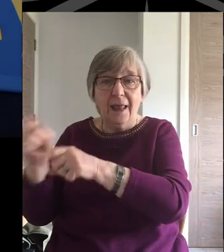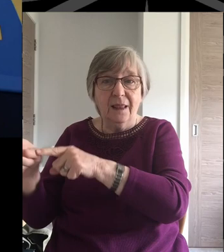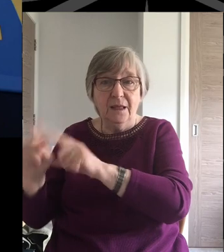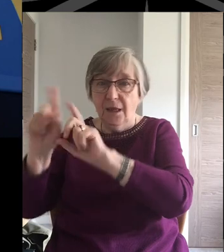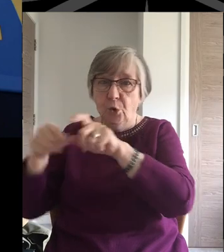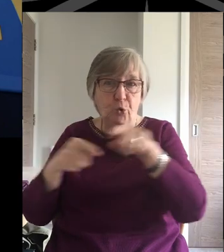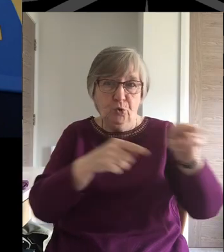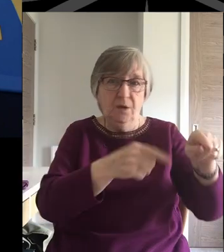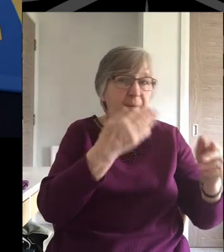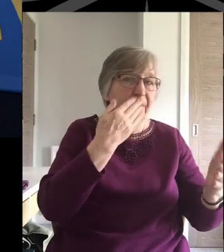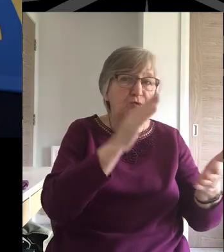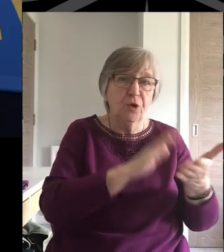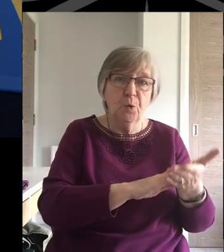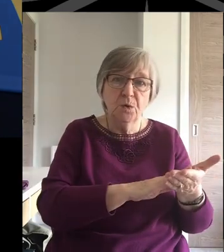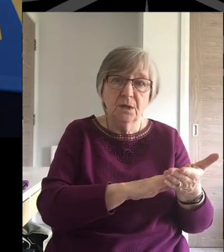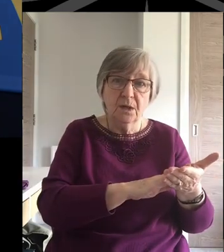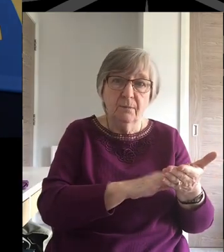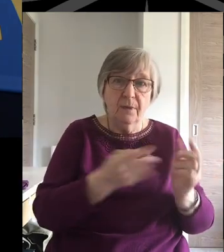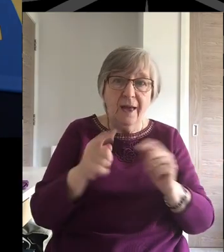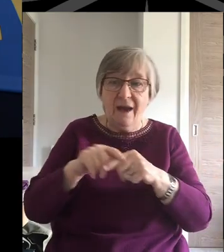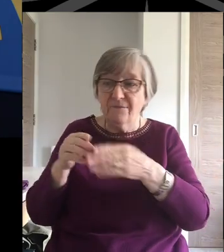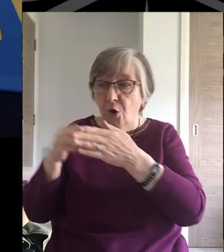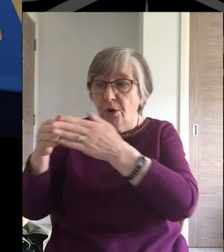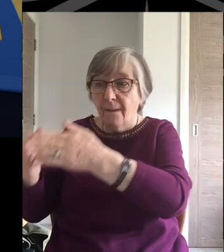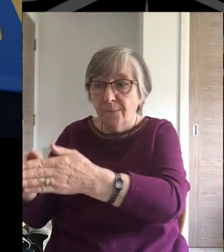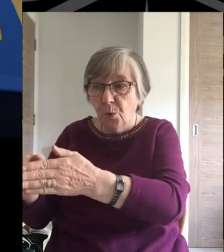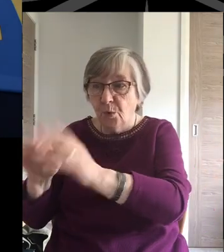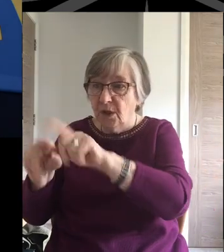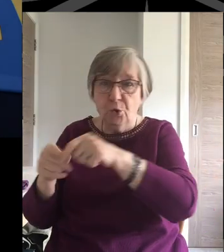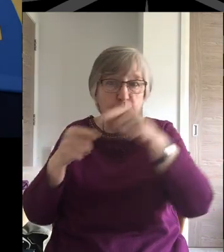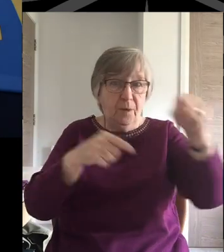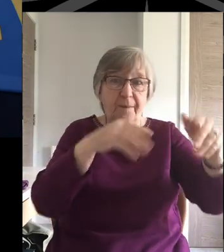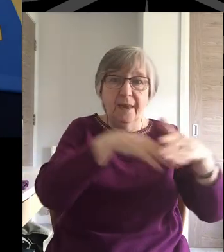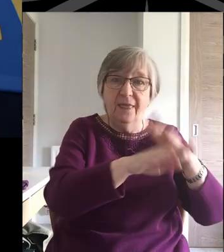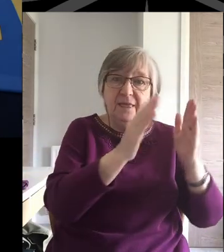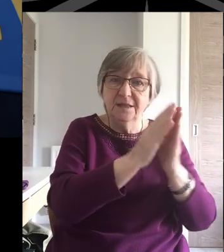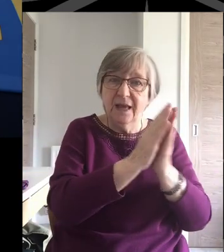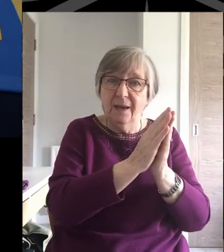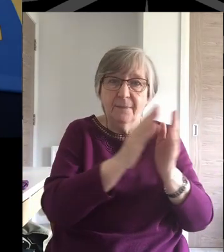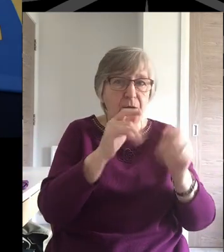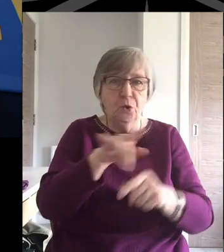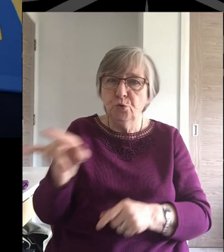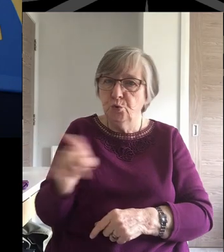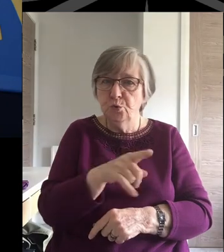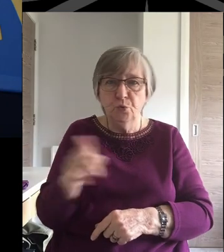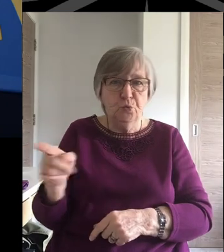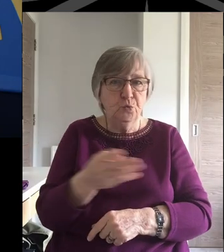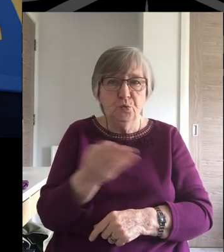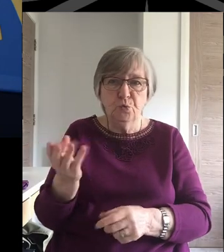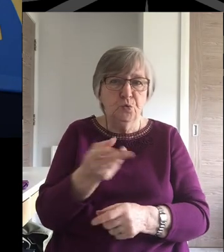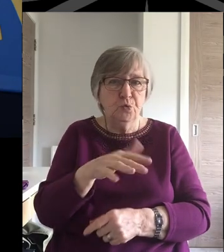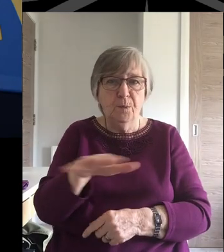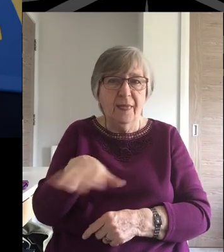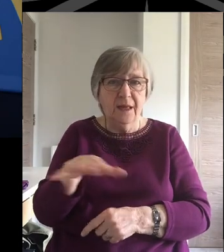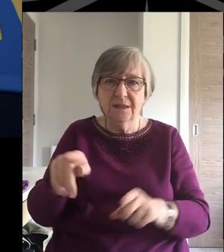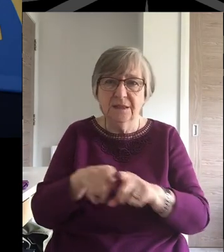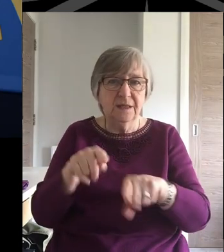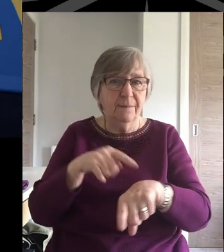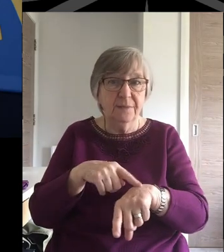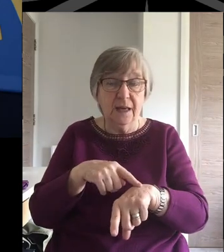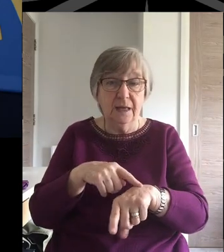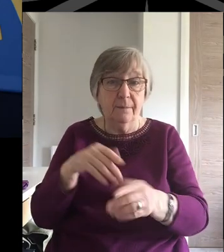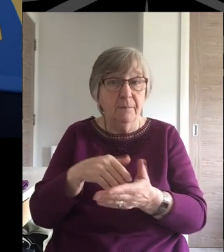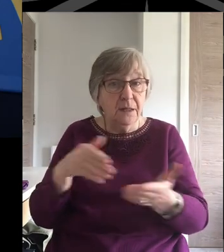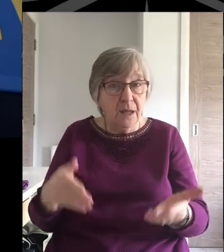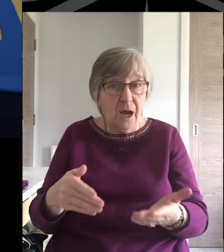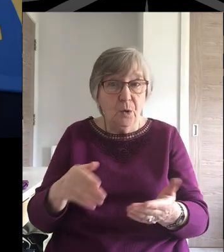be in Jerusalem. If he was on a boat in the lake, he couldn't be in the temple. But now, because his